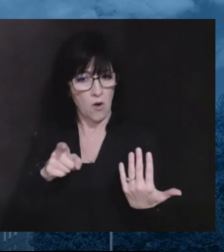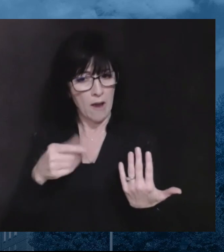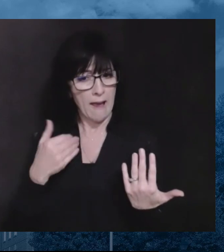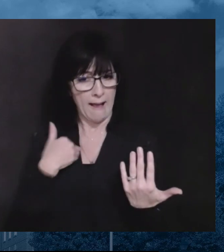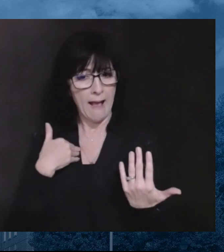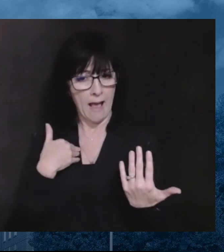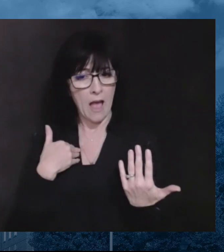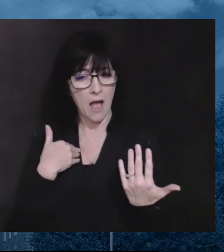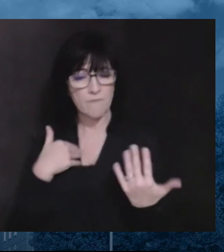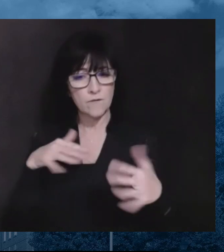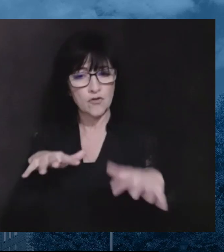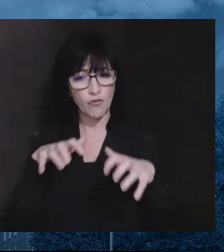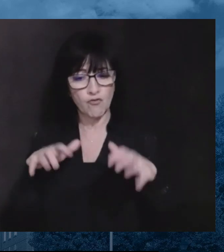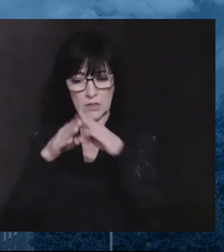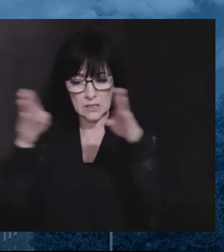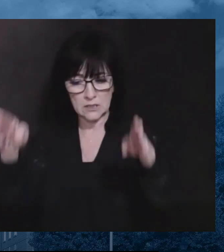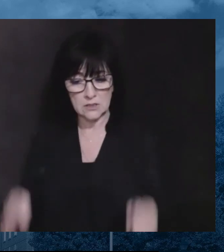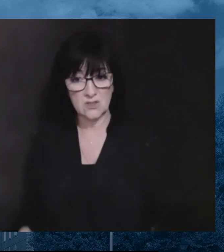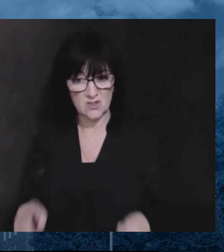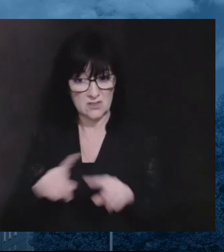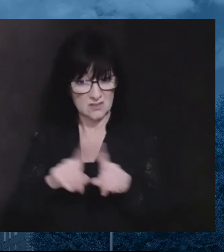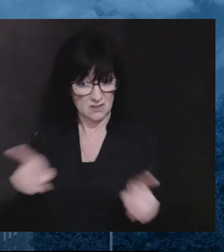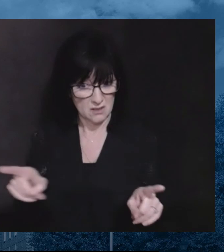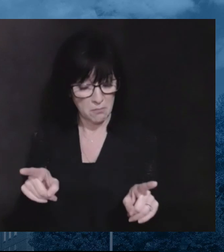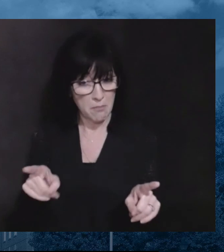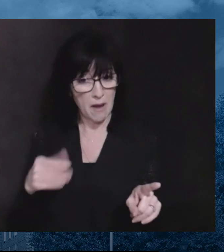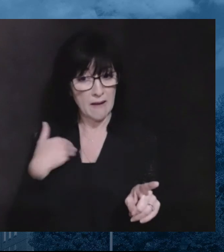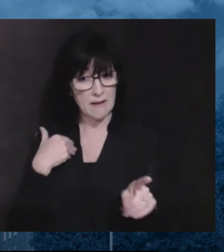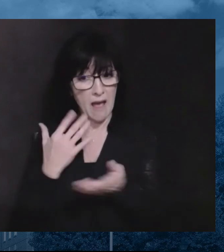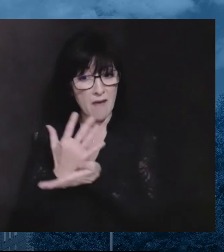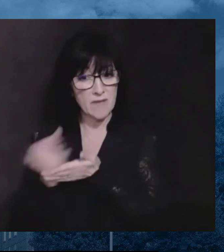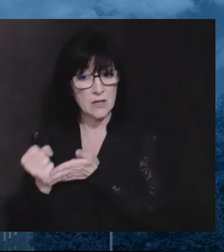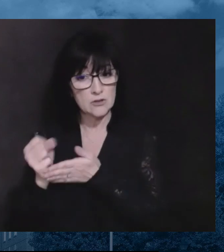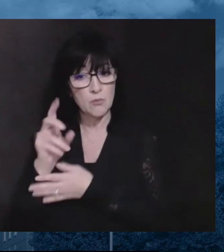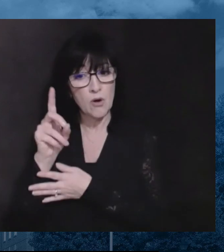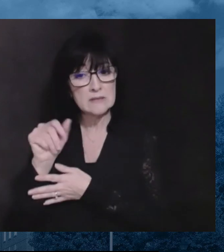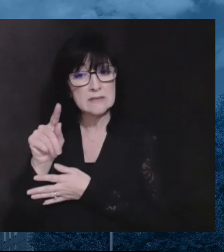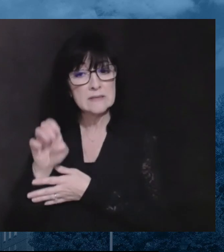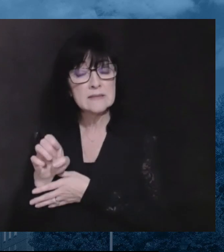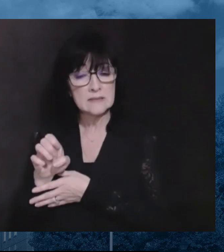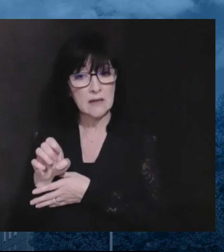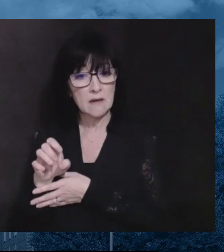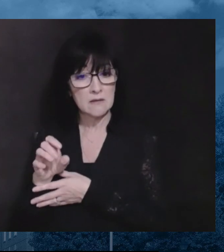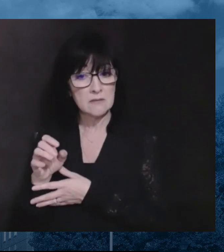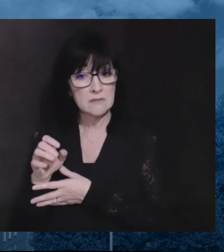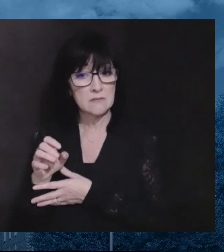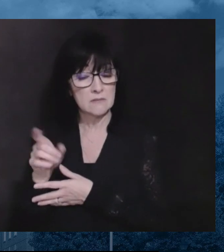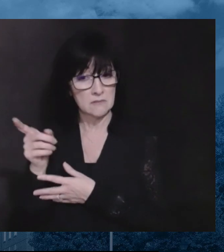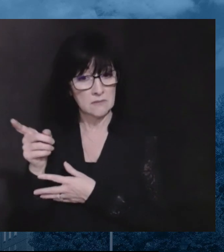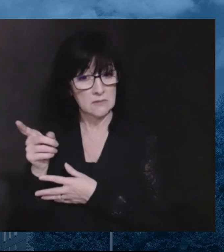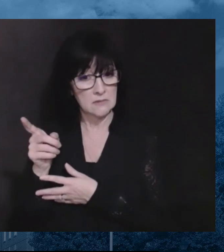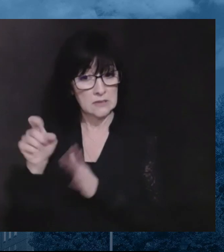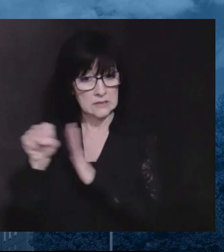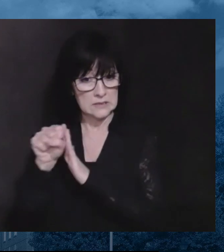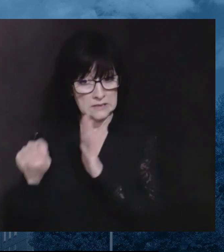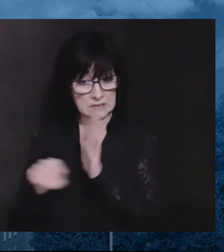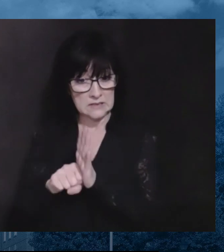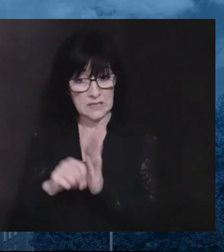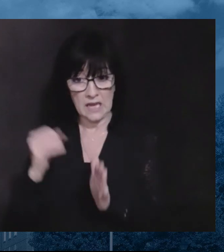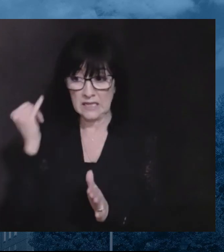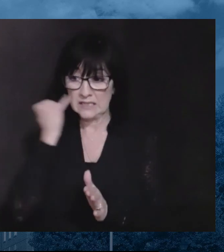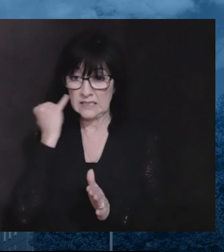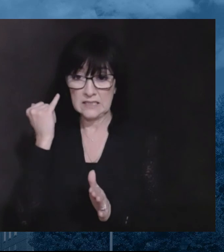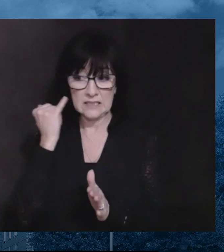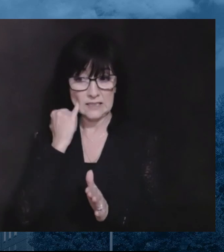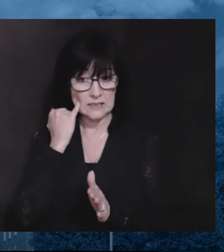any expiration date for the vaccine? And does the state have the ability to kind of pivot to, if it's not going somewhere, to